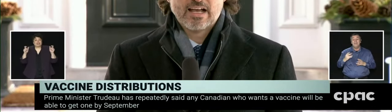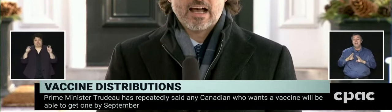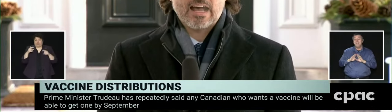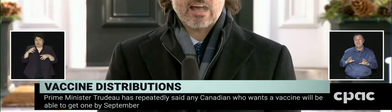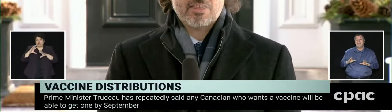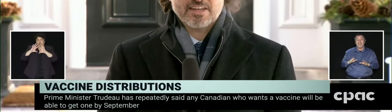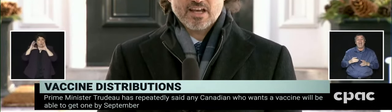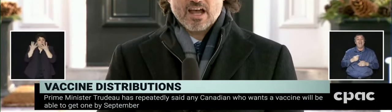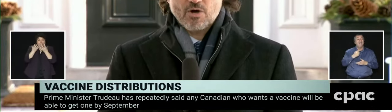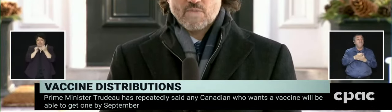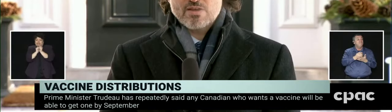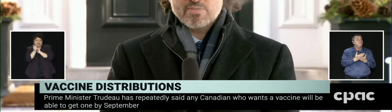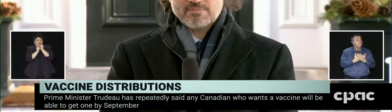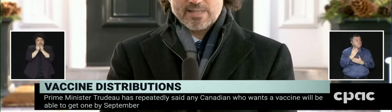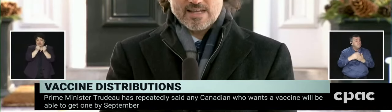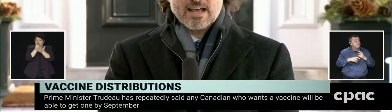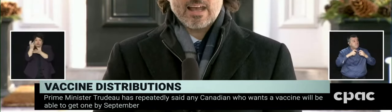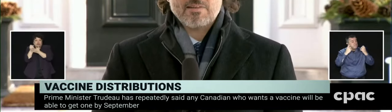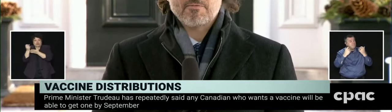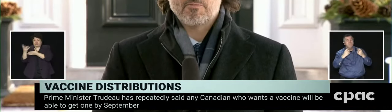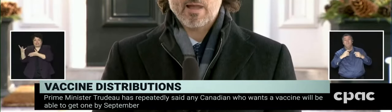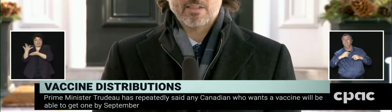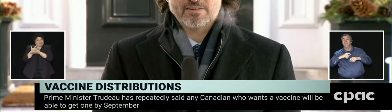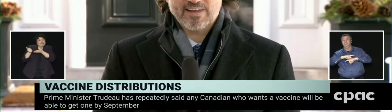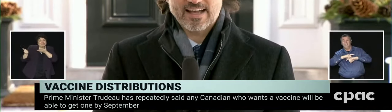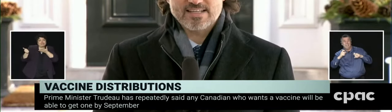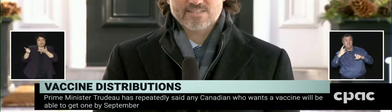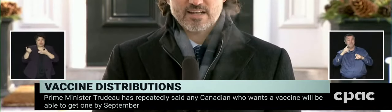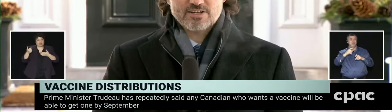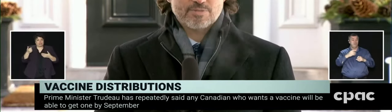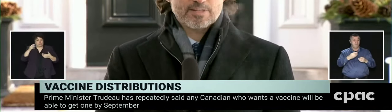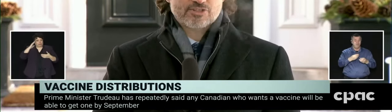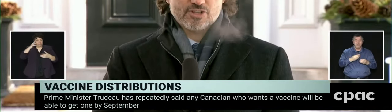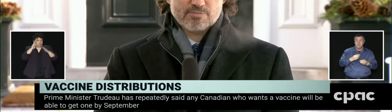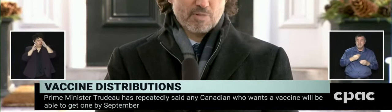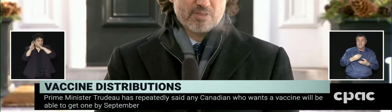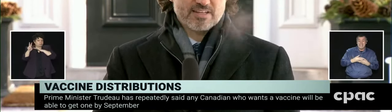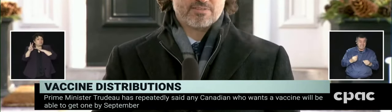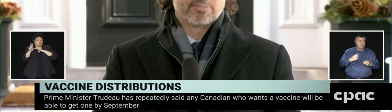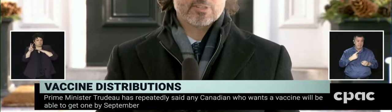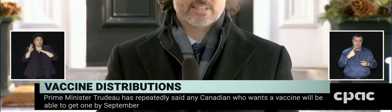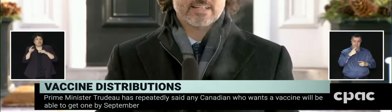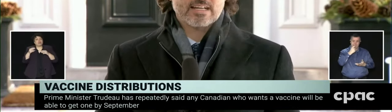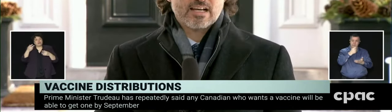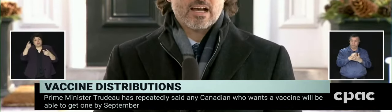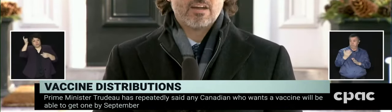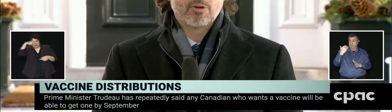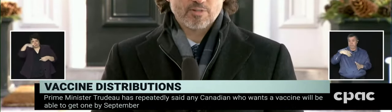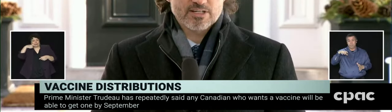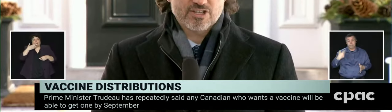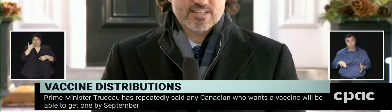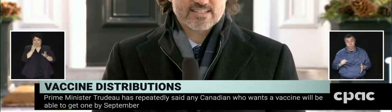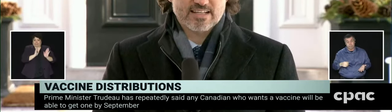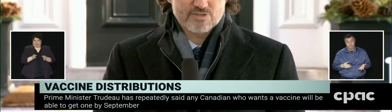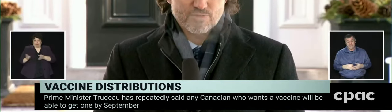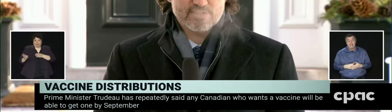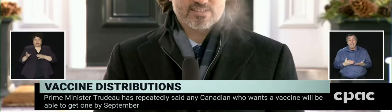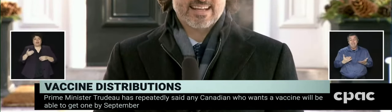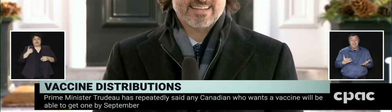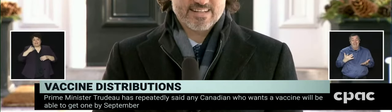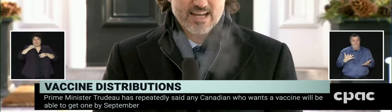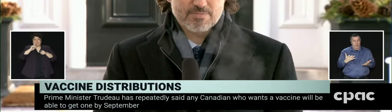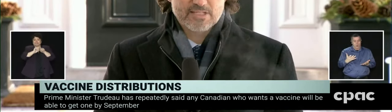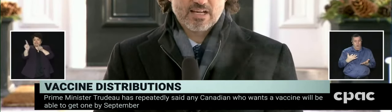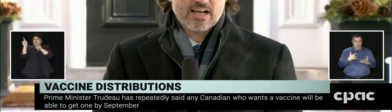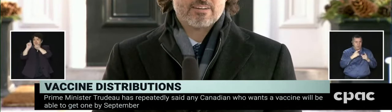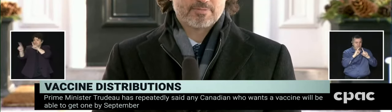that, we would be well advised to ensure both a diversity of origins and sources